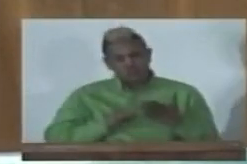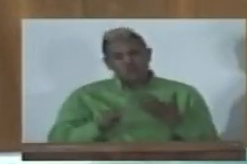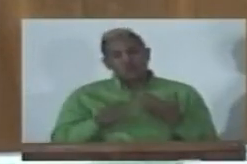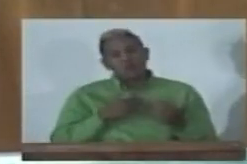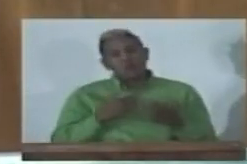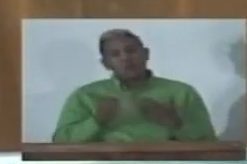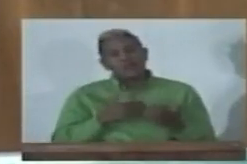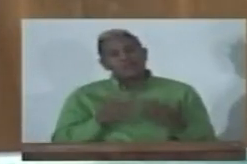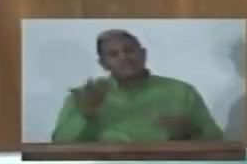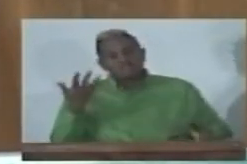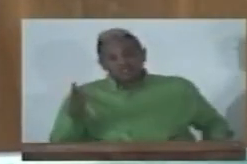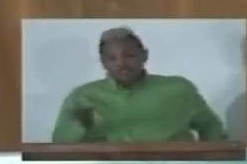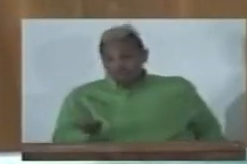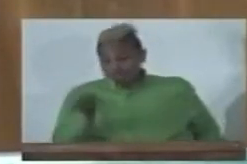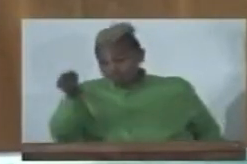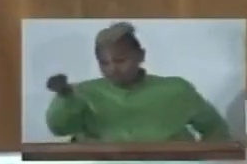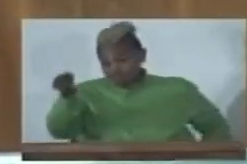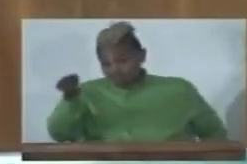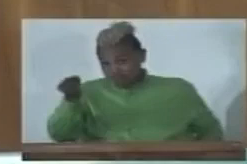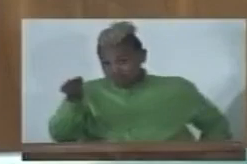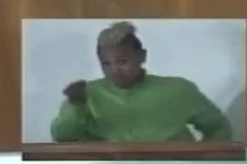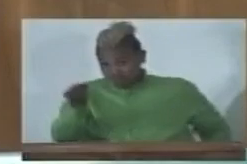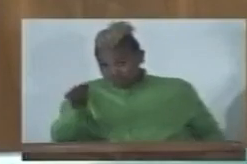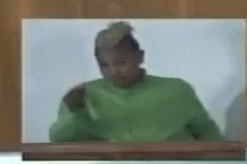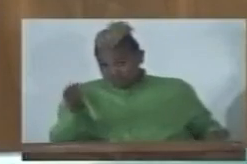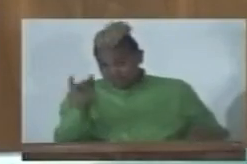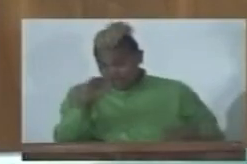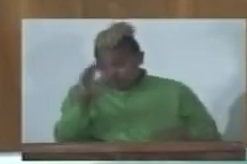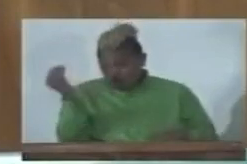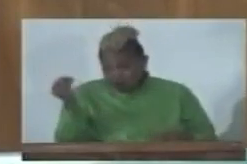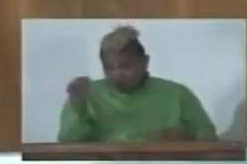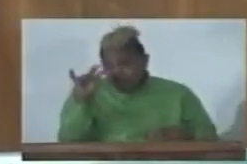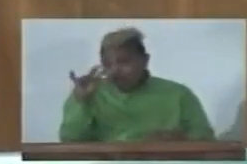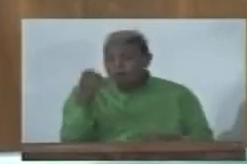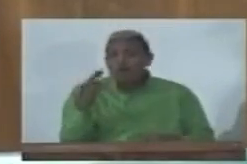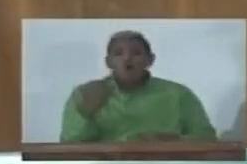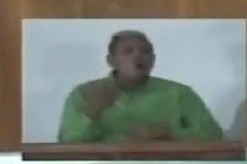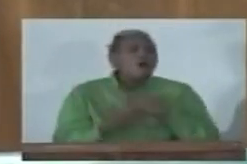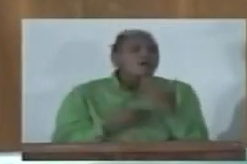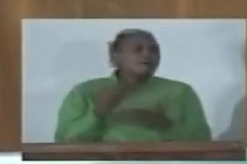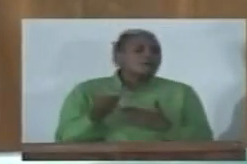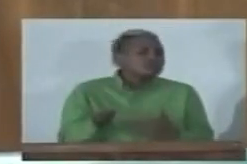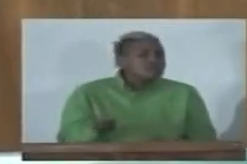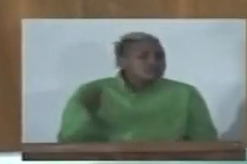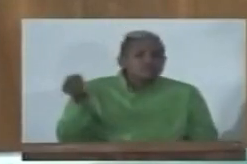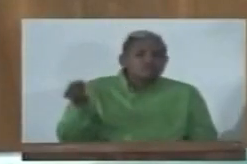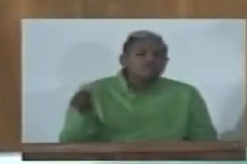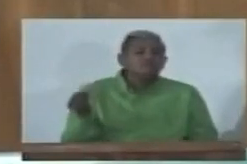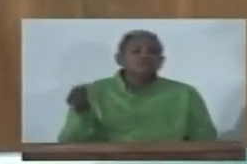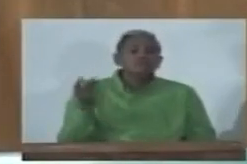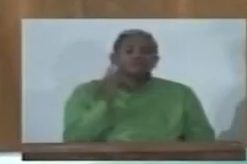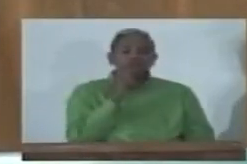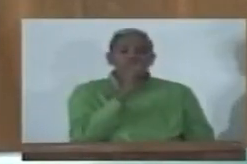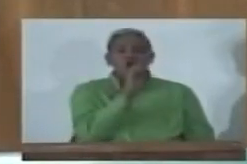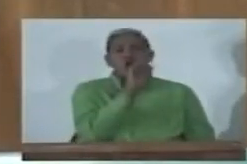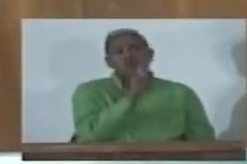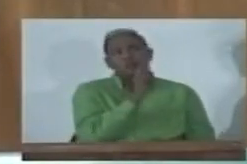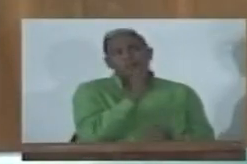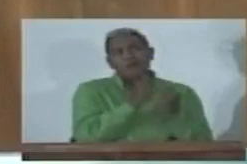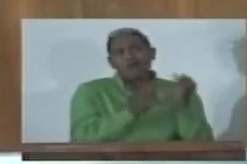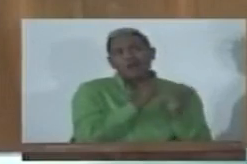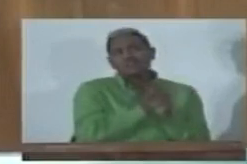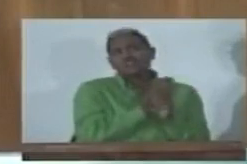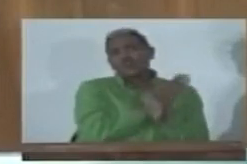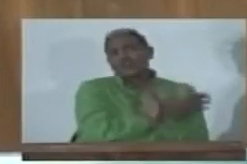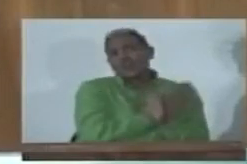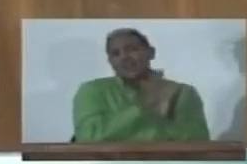has been completed, or is that you're in the process of handing over, is that there was a preliminary period between last year October and this year October. That I'm